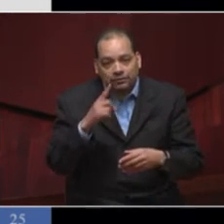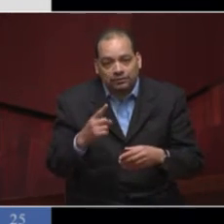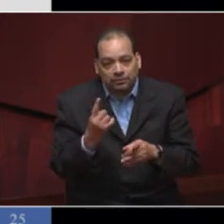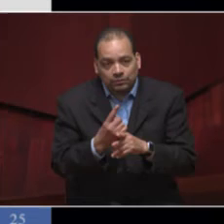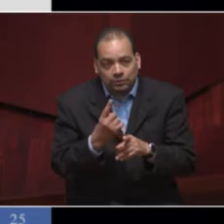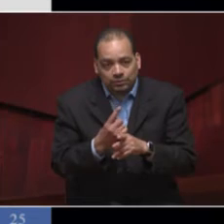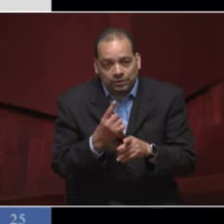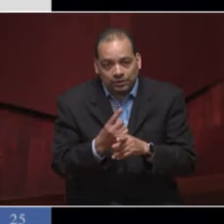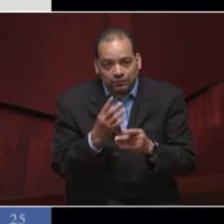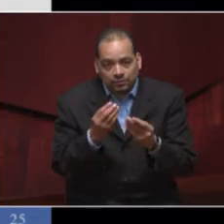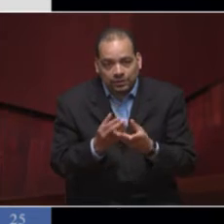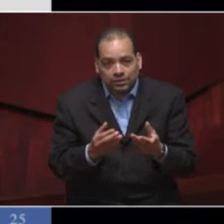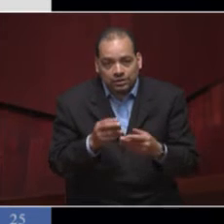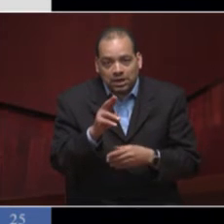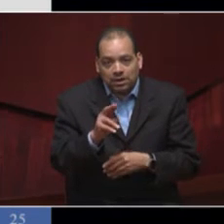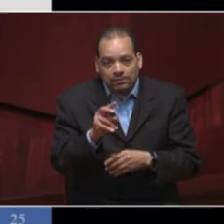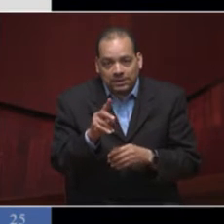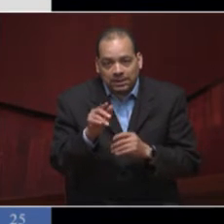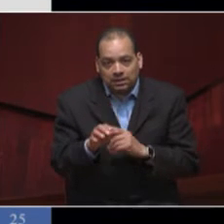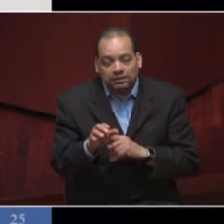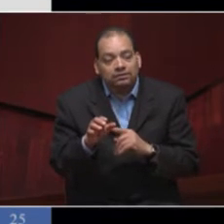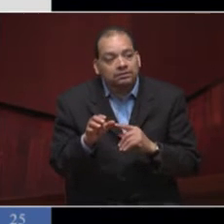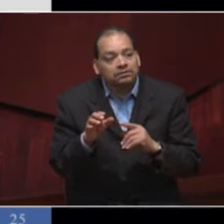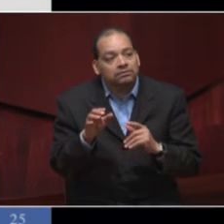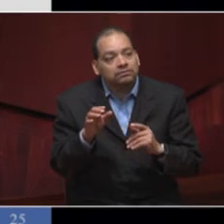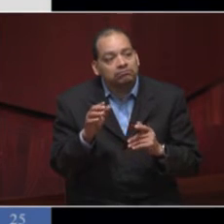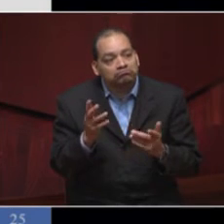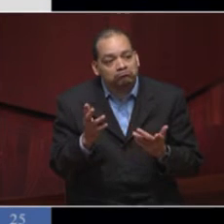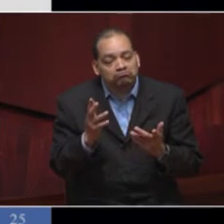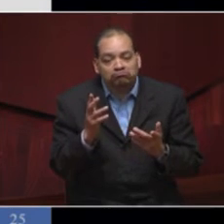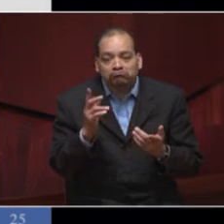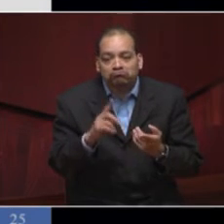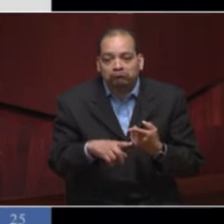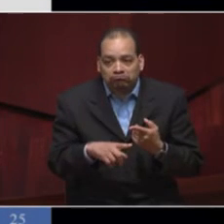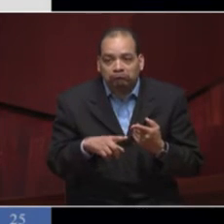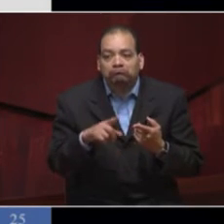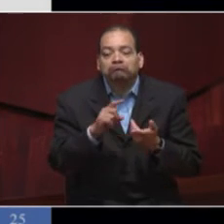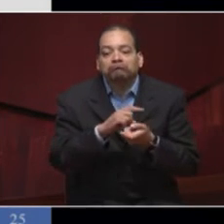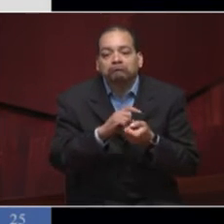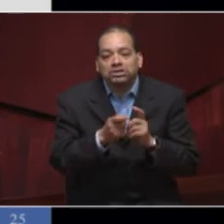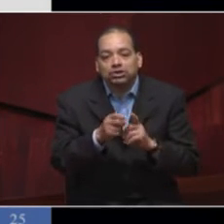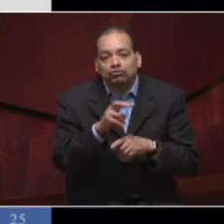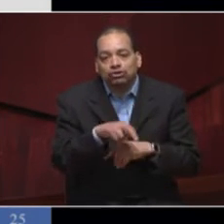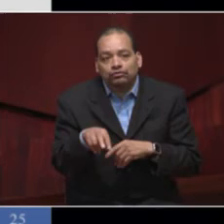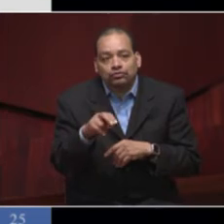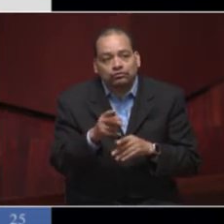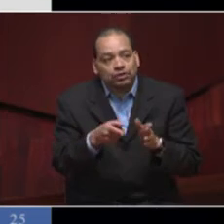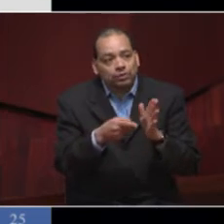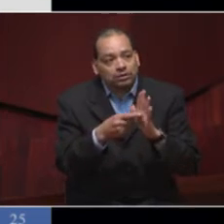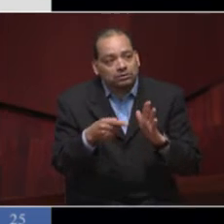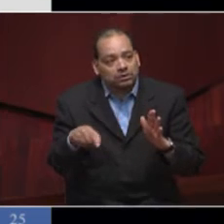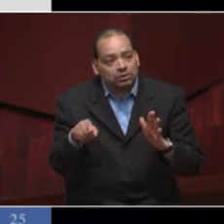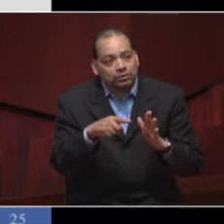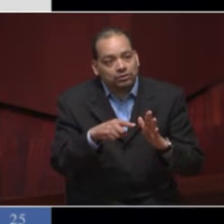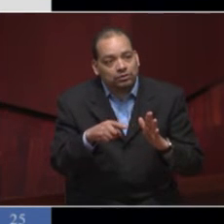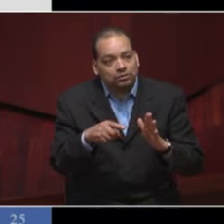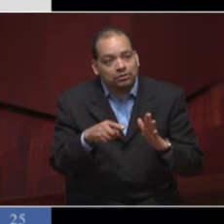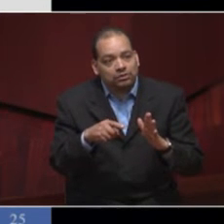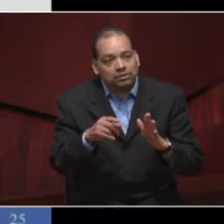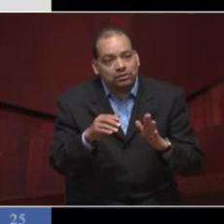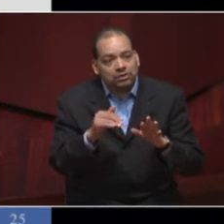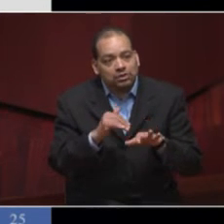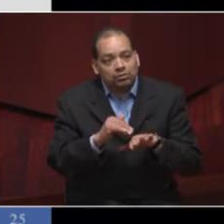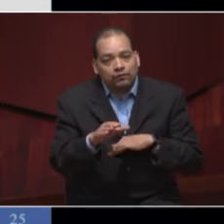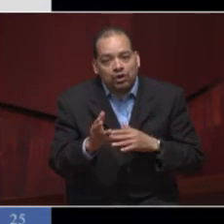reflect those changes, those updates, those revisions in the transfer requests that we are providing to you at the beginning